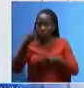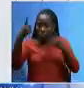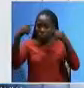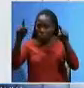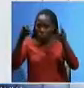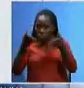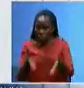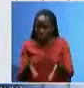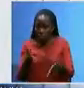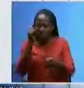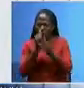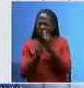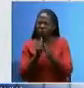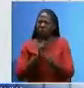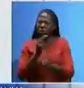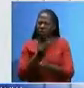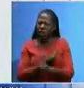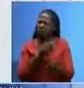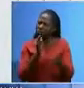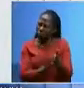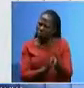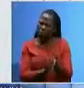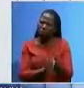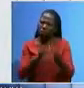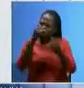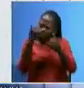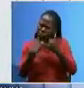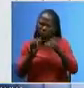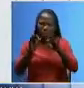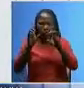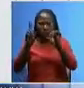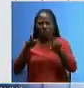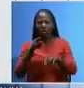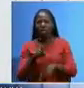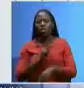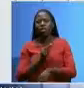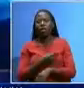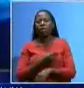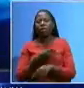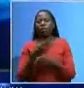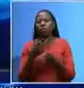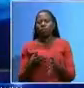on account of having been a product of an education which we had gone through.